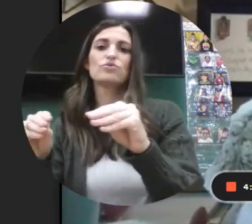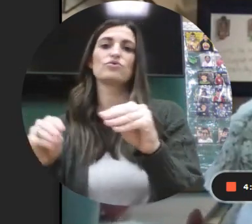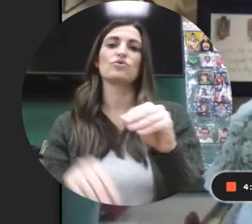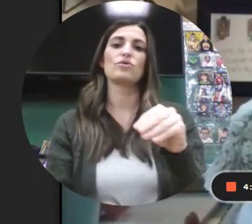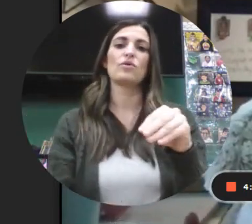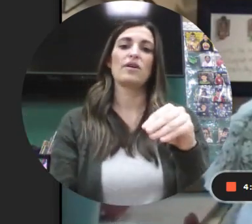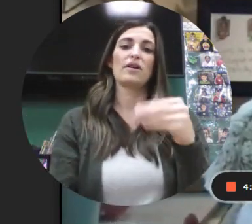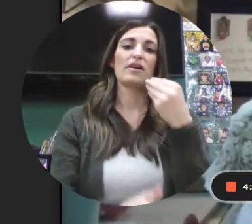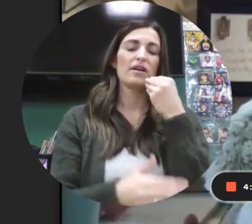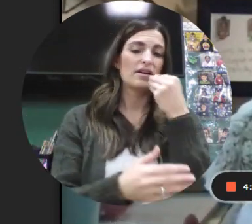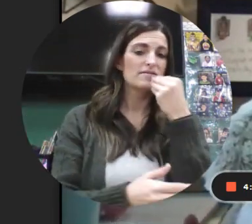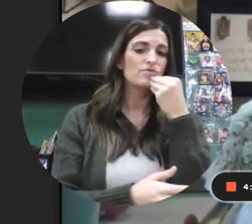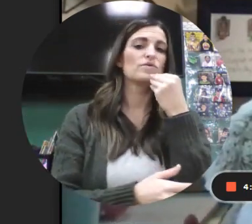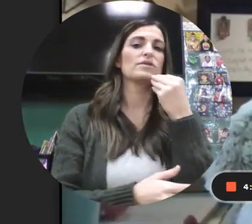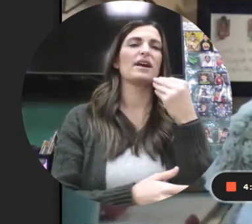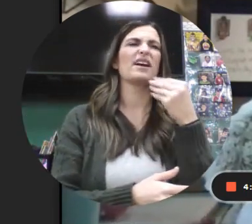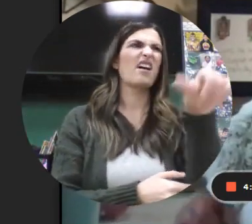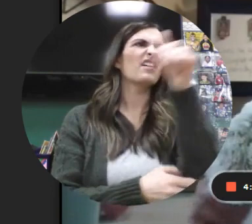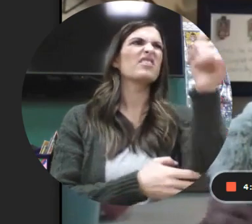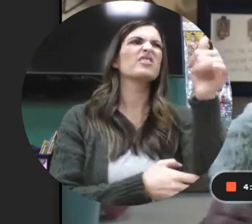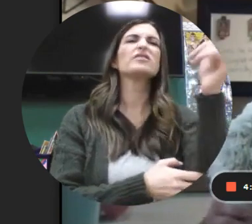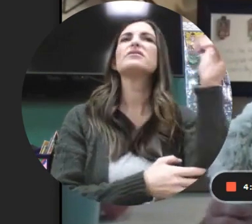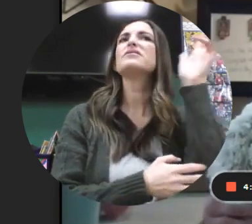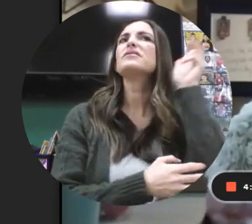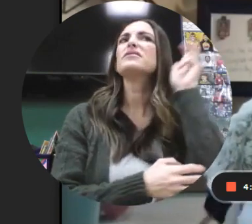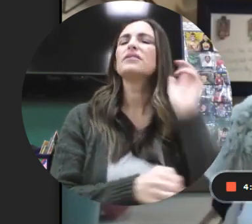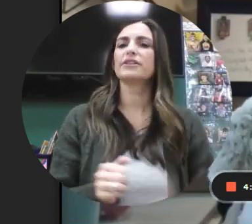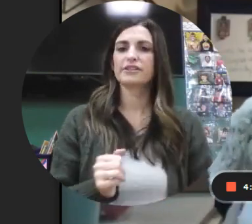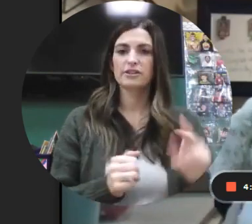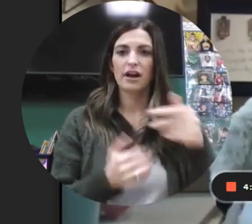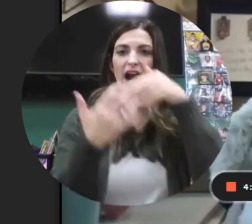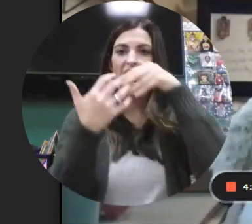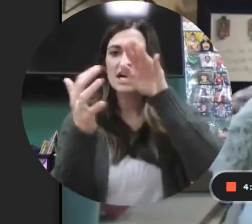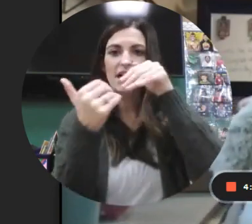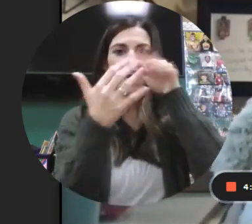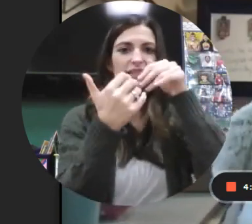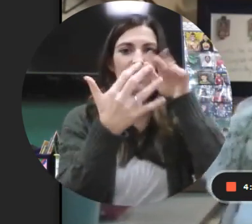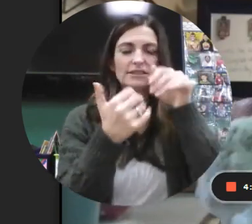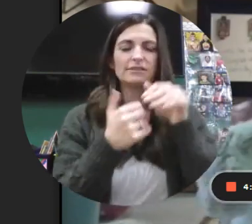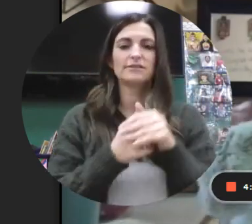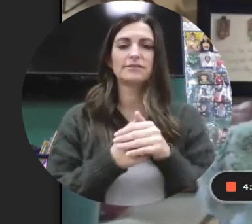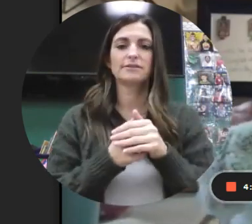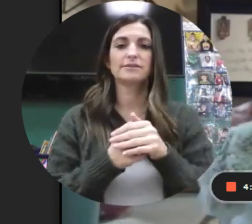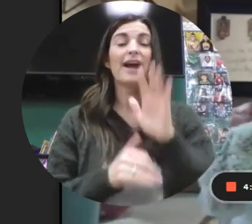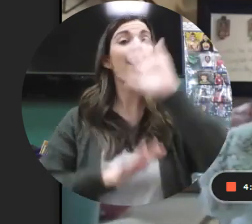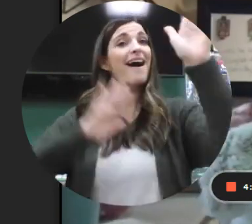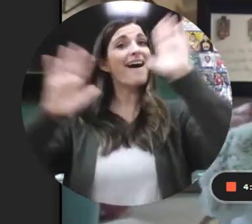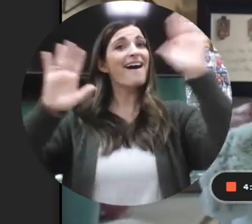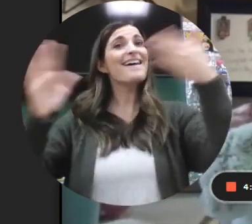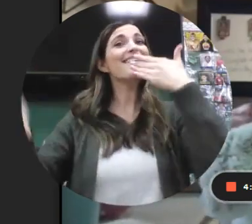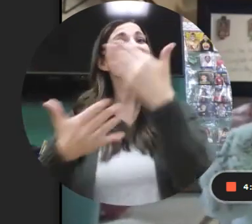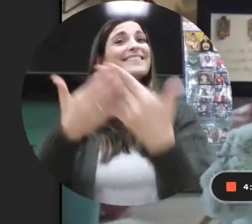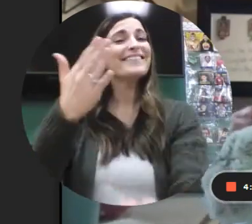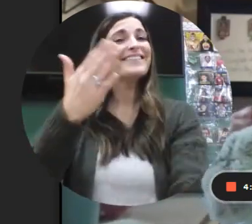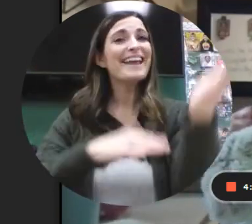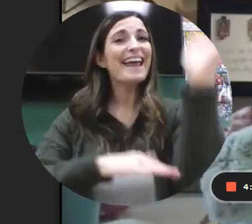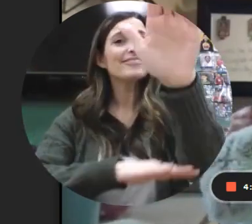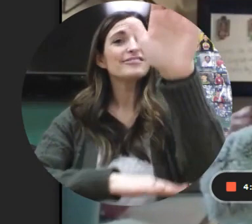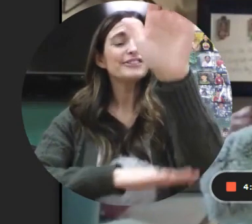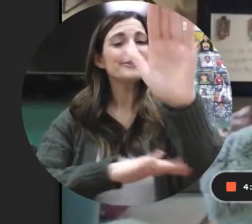but a few dogs were barking somewhere beyond the doors. Behind the counter, a woman smiled. "Good afternoon. Can I help